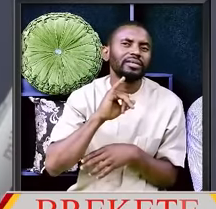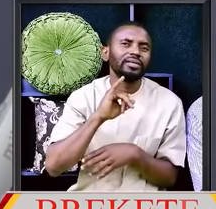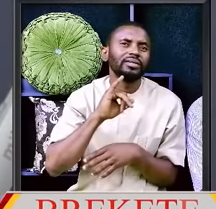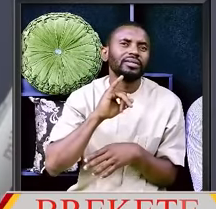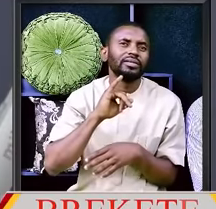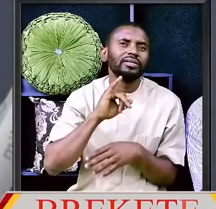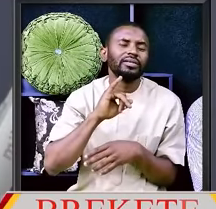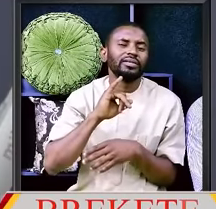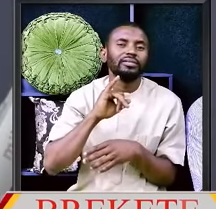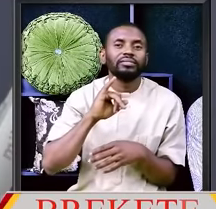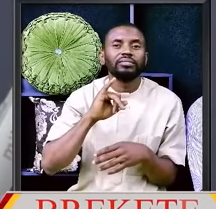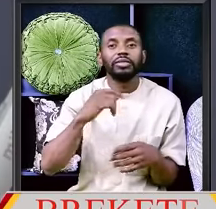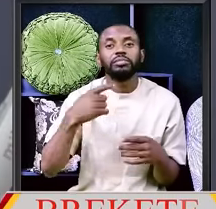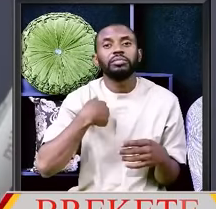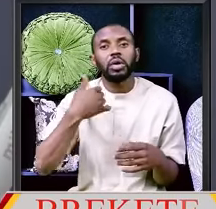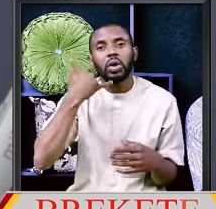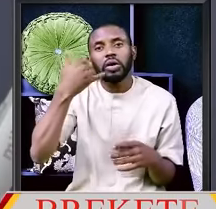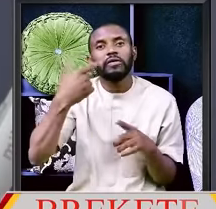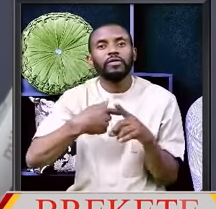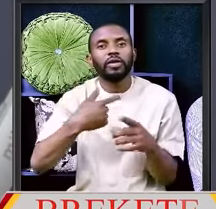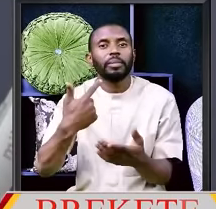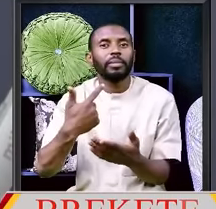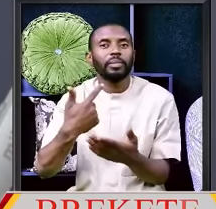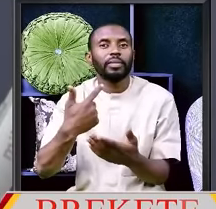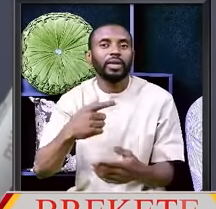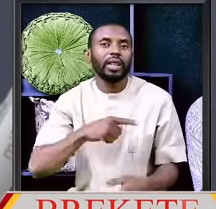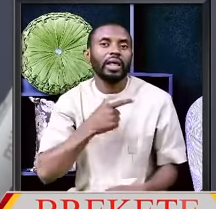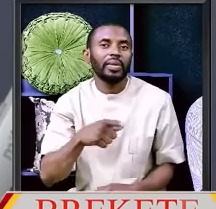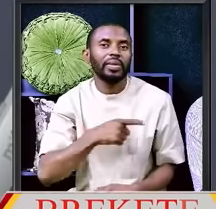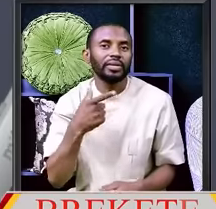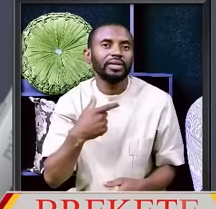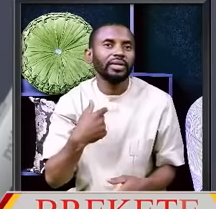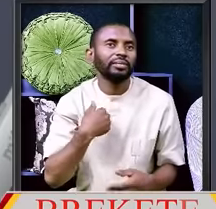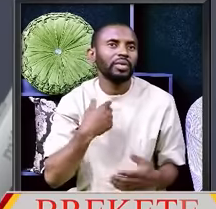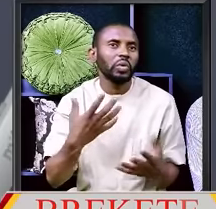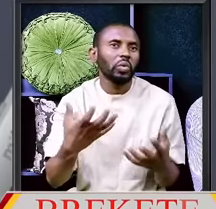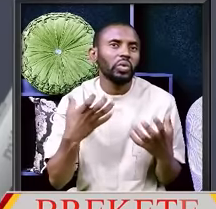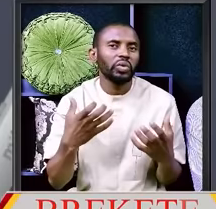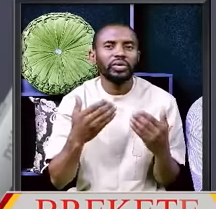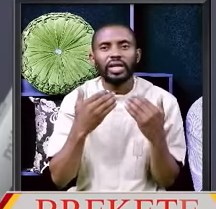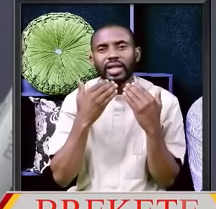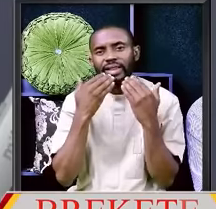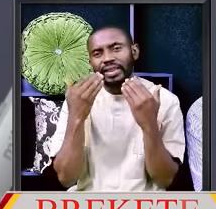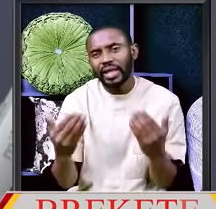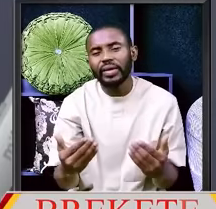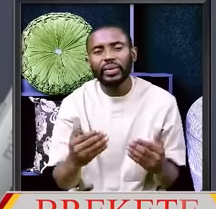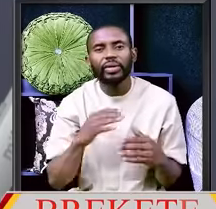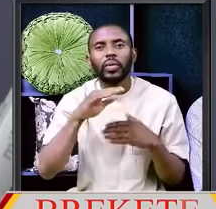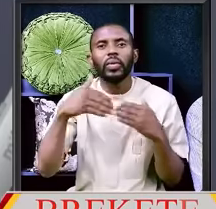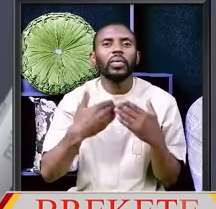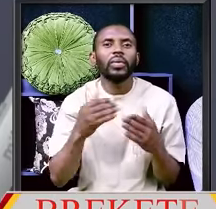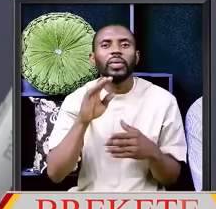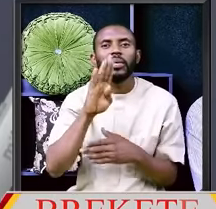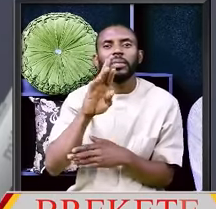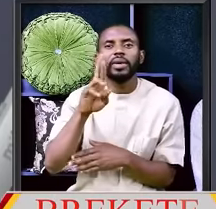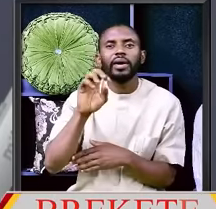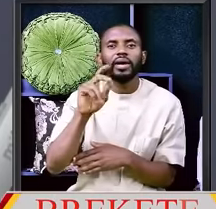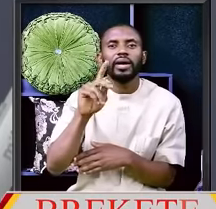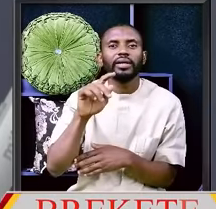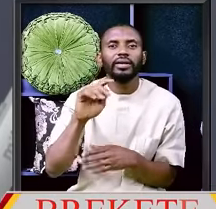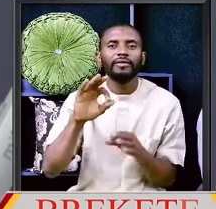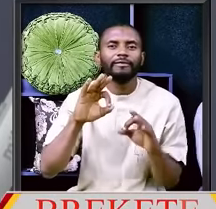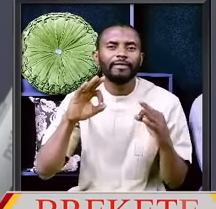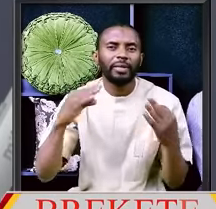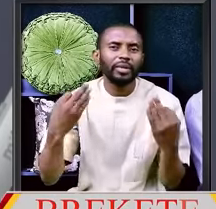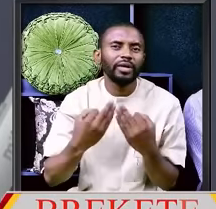from Lagos. Okay. I want to first of all thank you and the whole of Brekete family for all